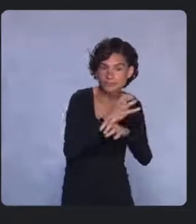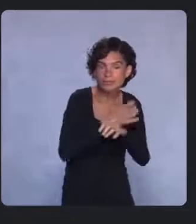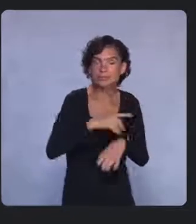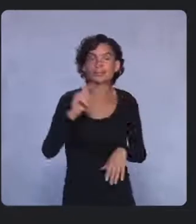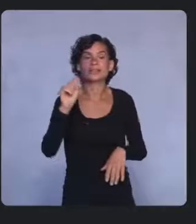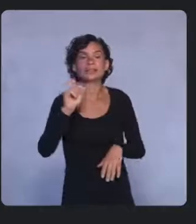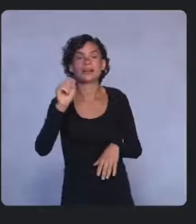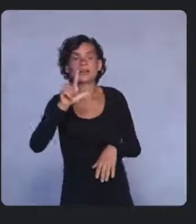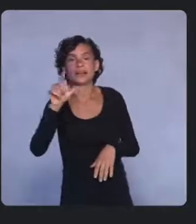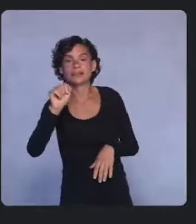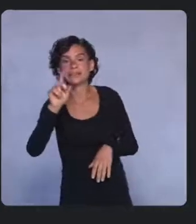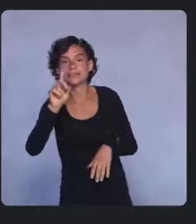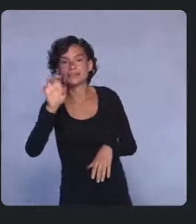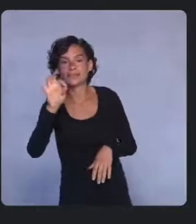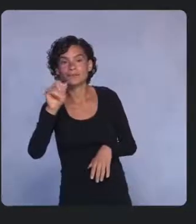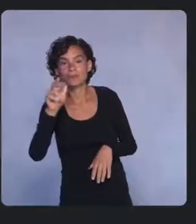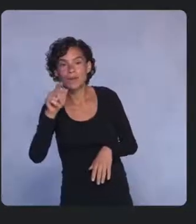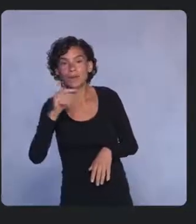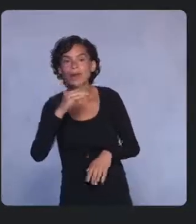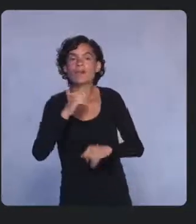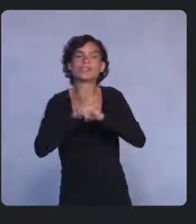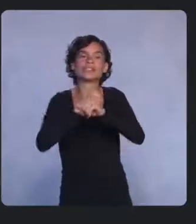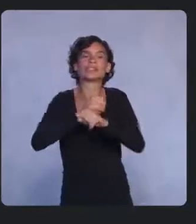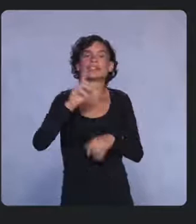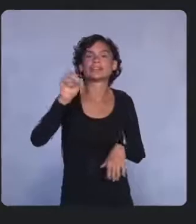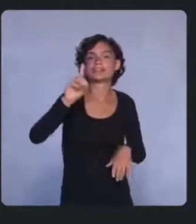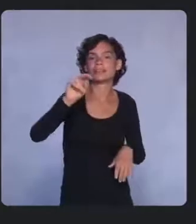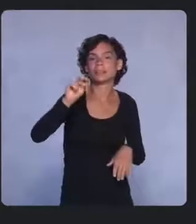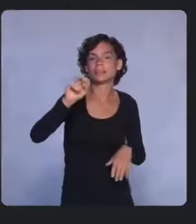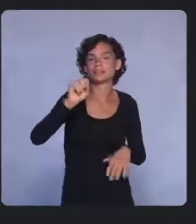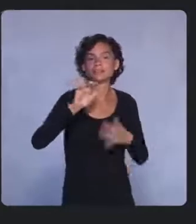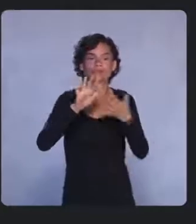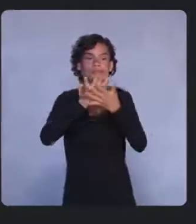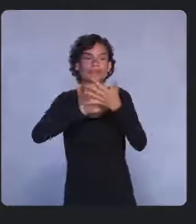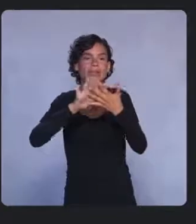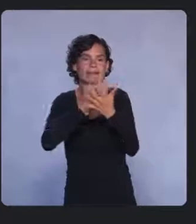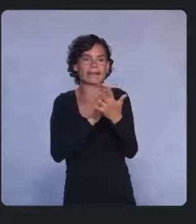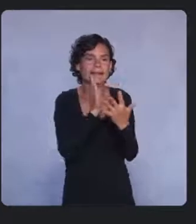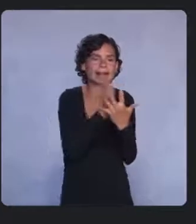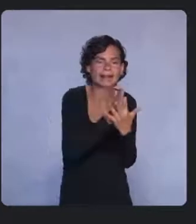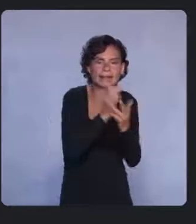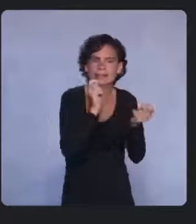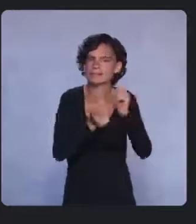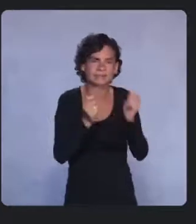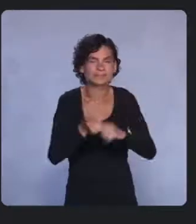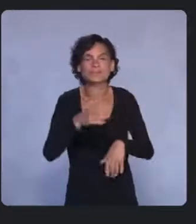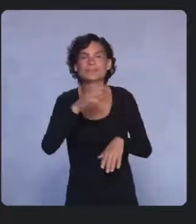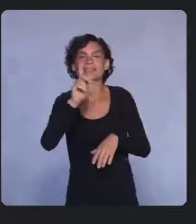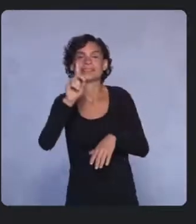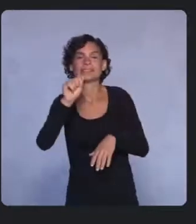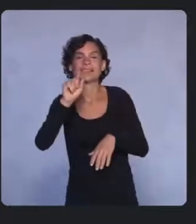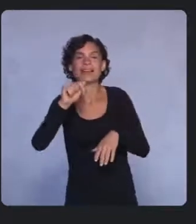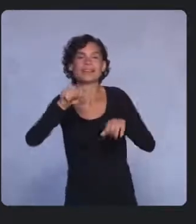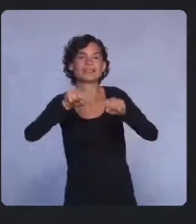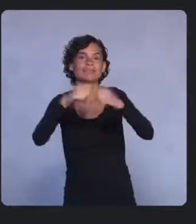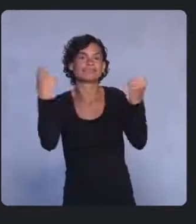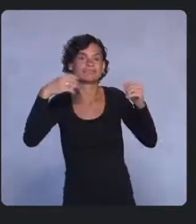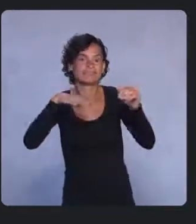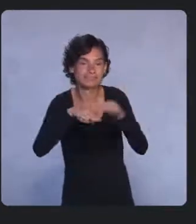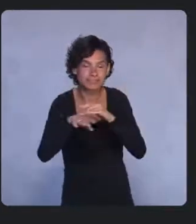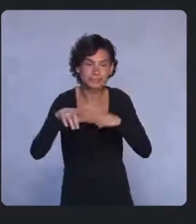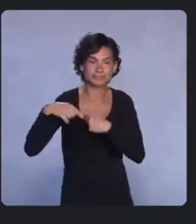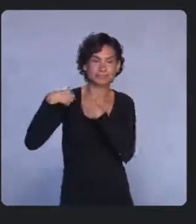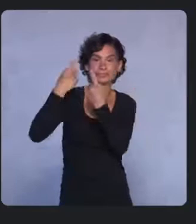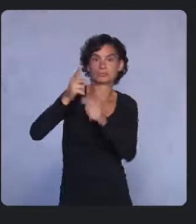secure DNS to prevent traffic tampering and data breaches. And since 2017,